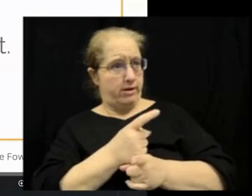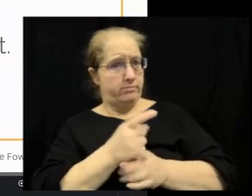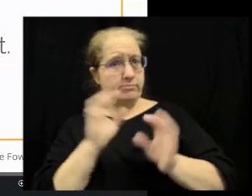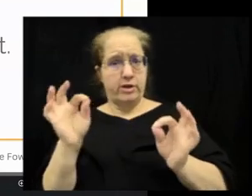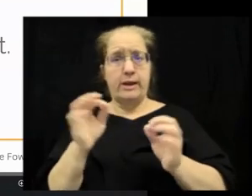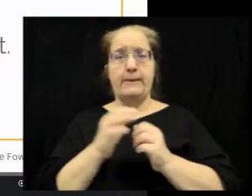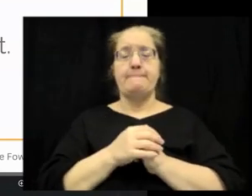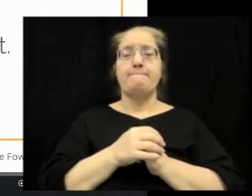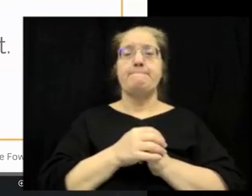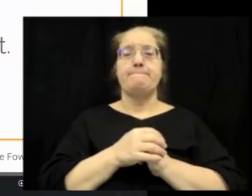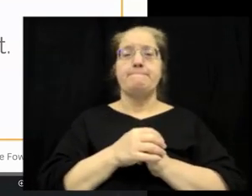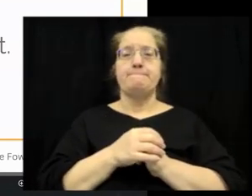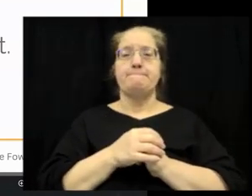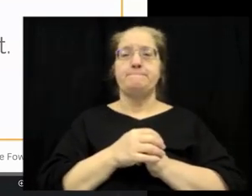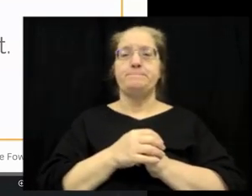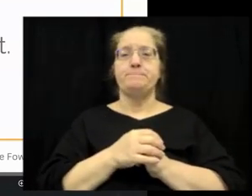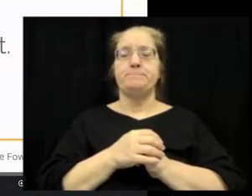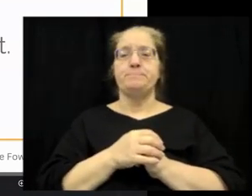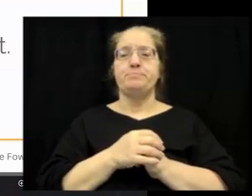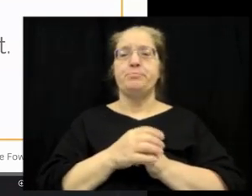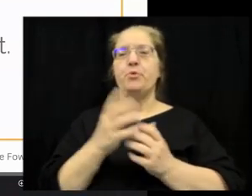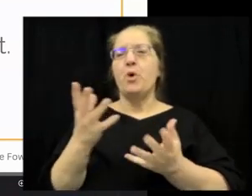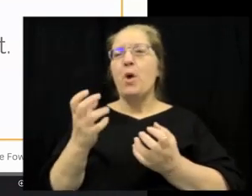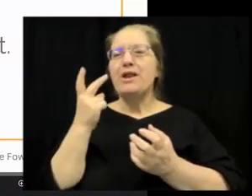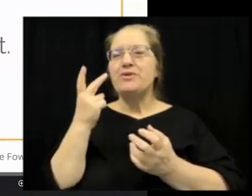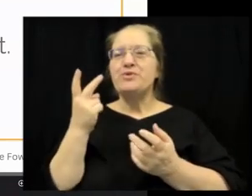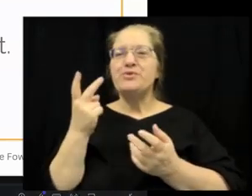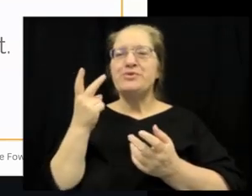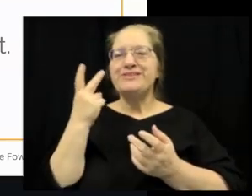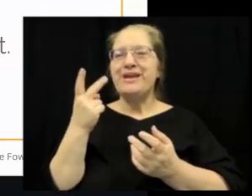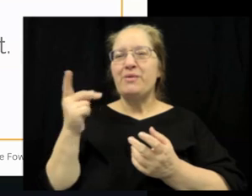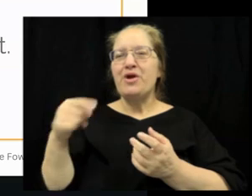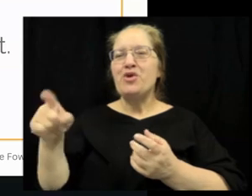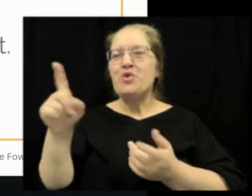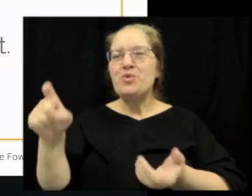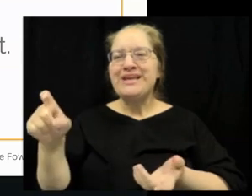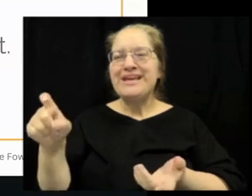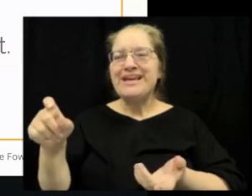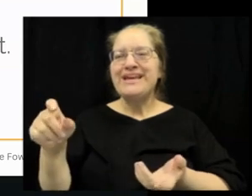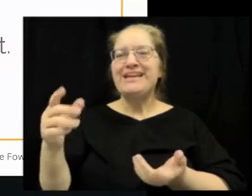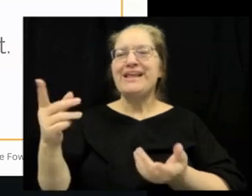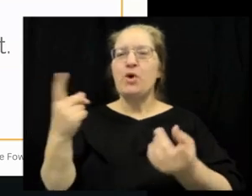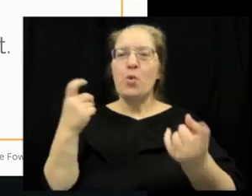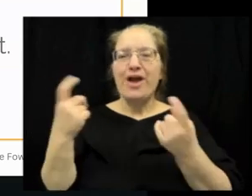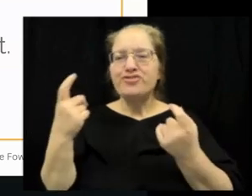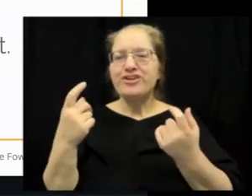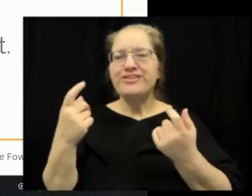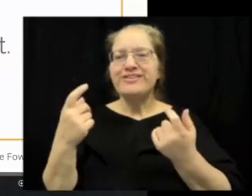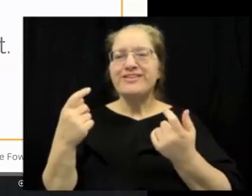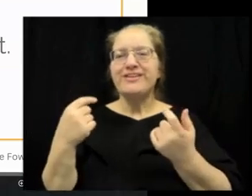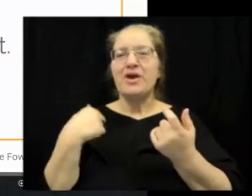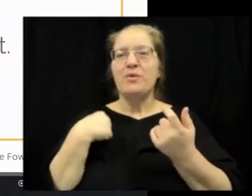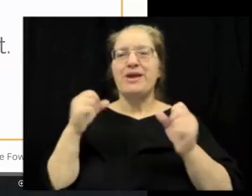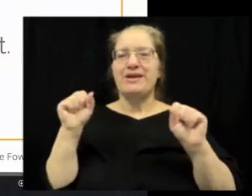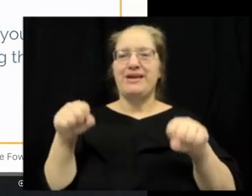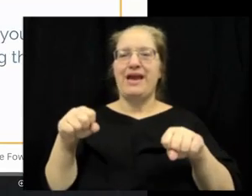Okay. We wanted to kind of get a feel of you guys and like what your needs are and what the questions were, so we could kind of